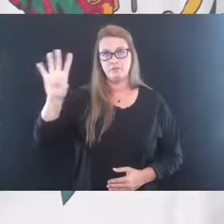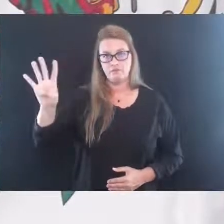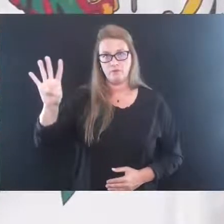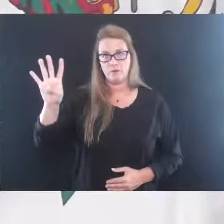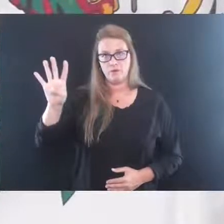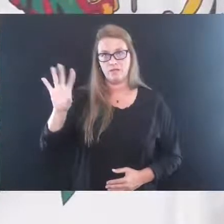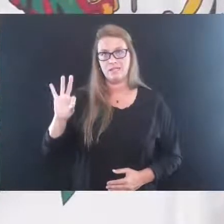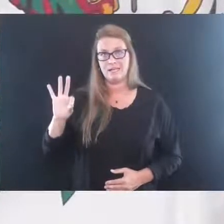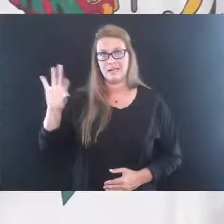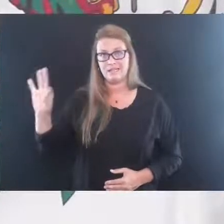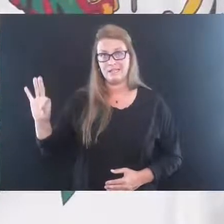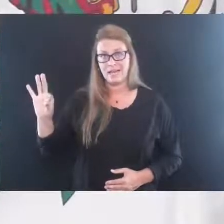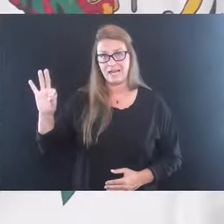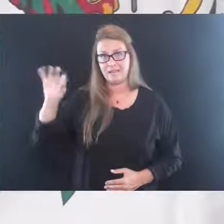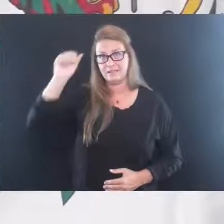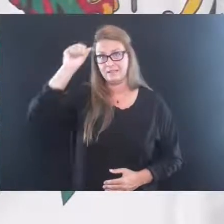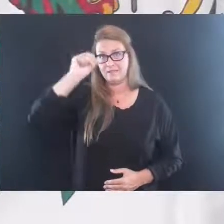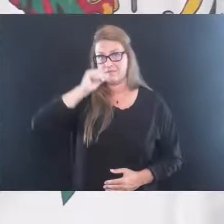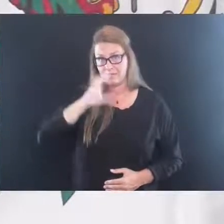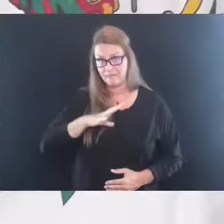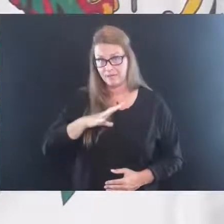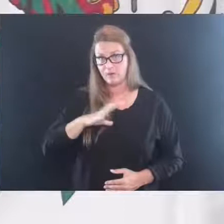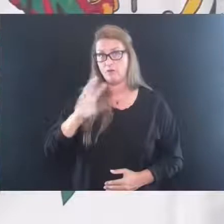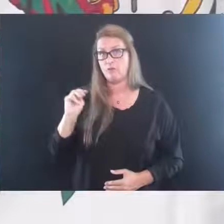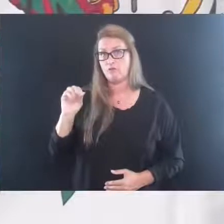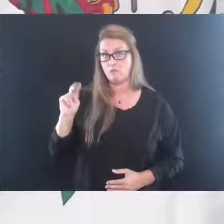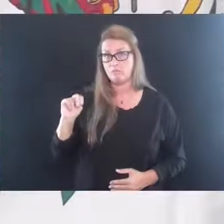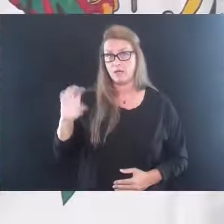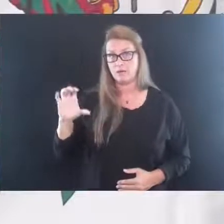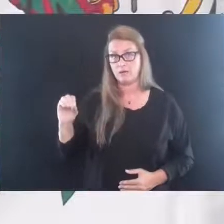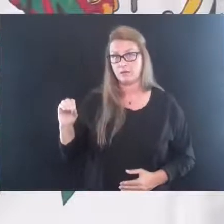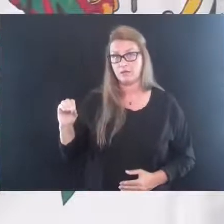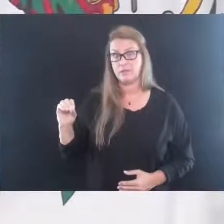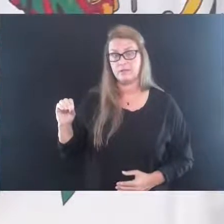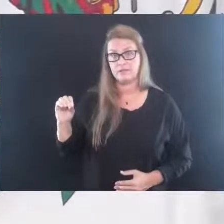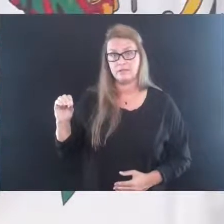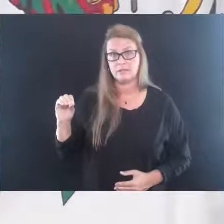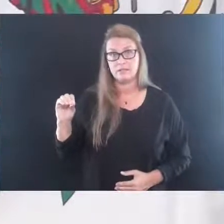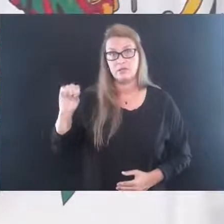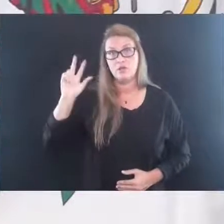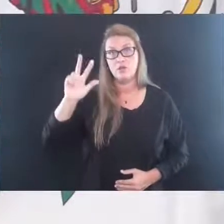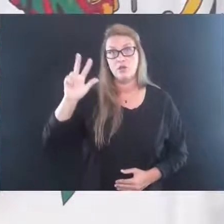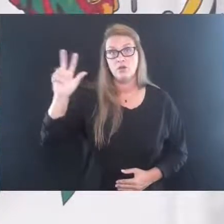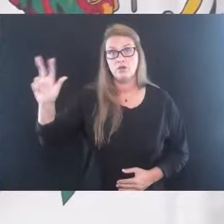is a 99-year-old female from Monongahela County. The